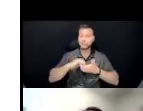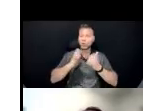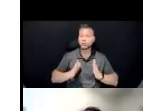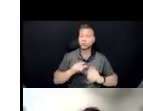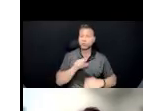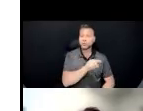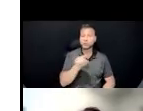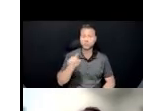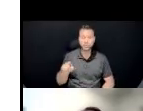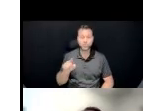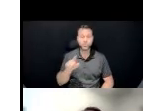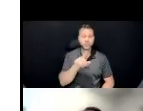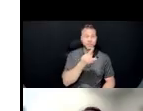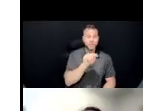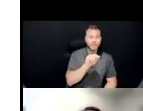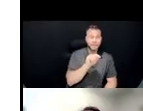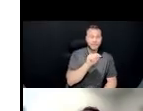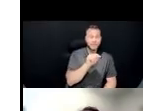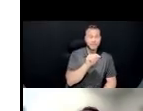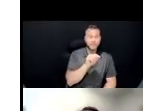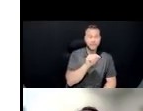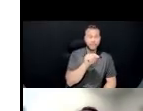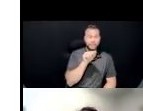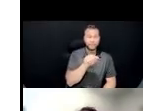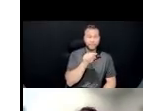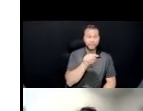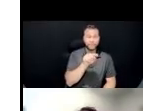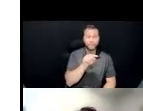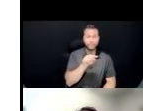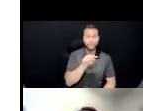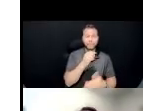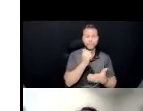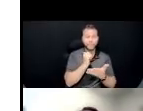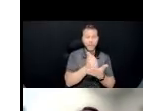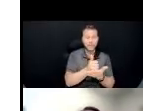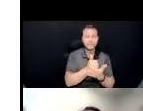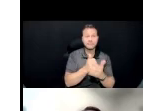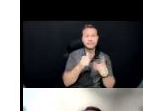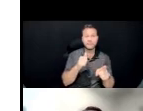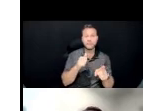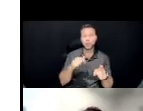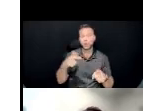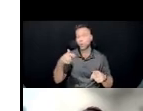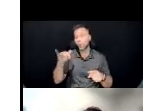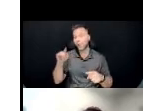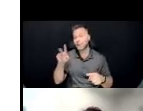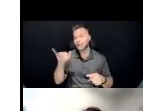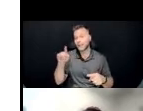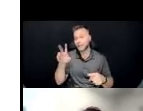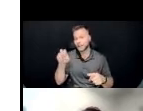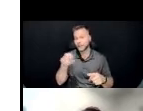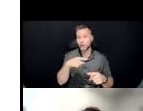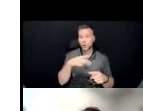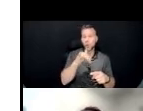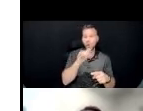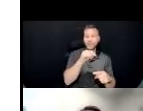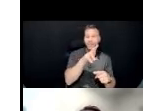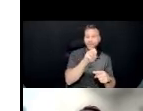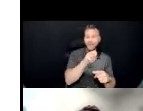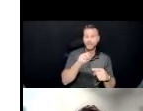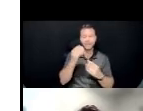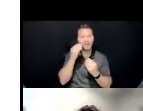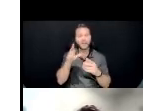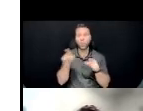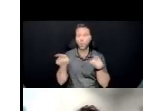Center, about their work combining qualitative and quantitative data to advance equity for immigrants.